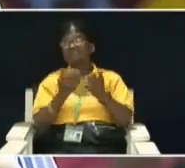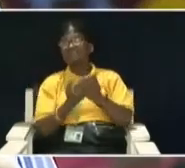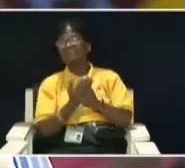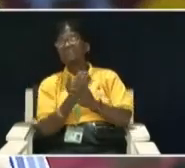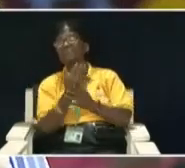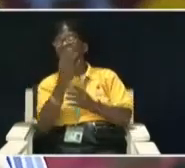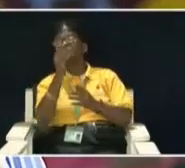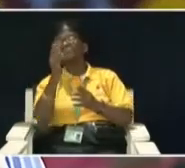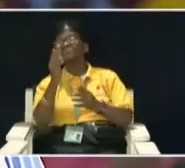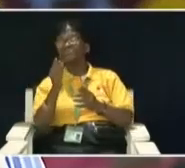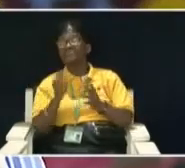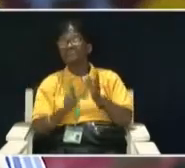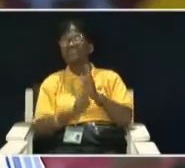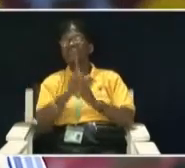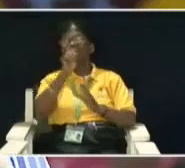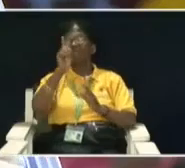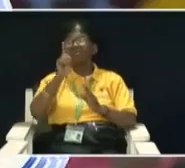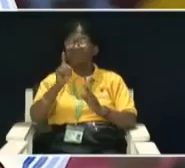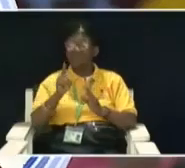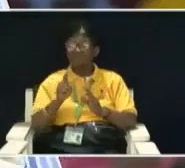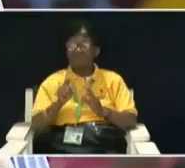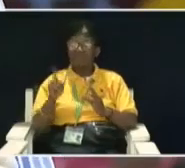medicine, etc., etc.,